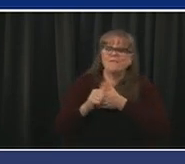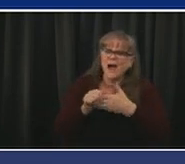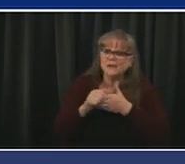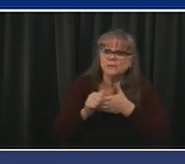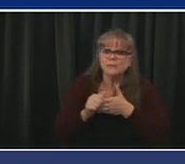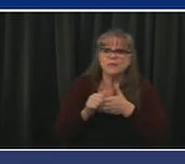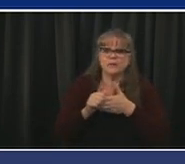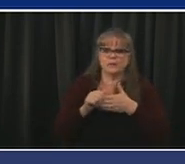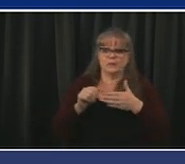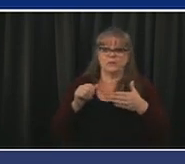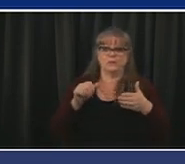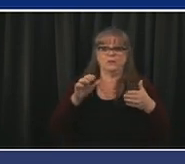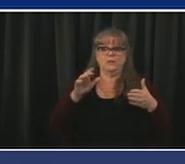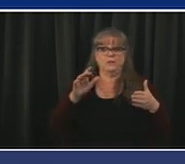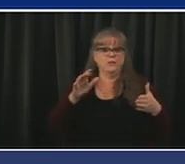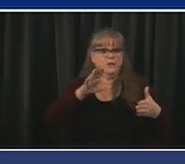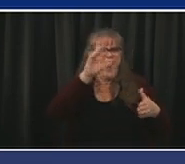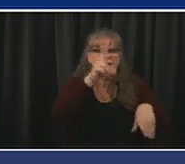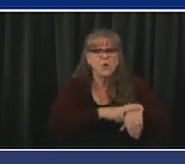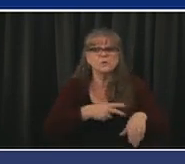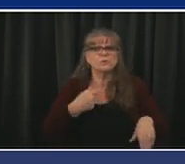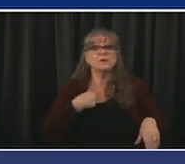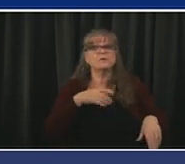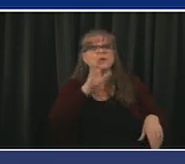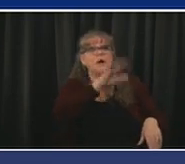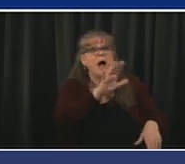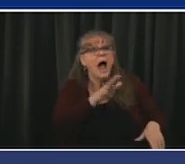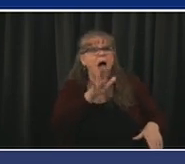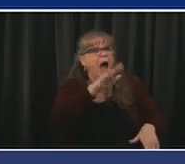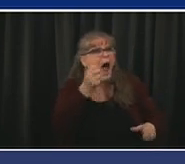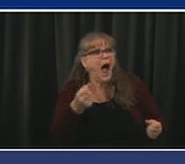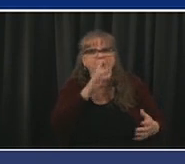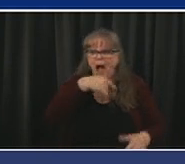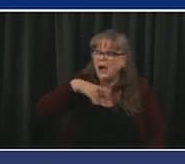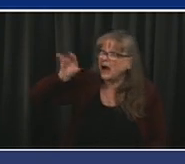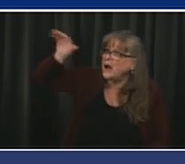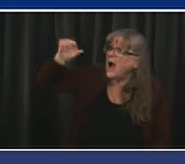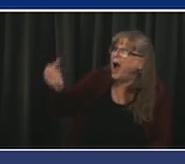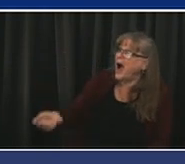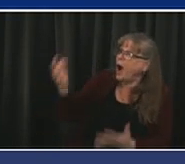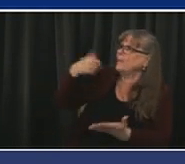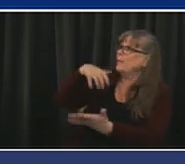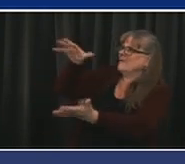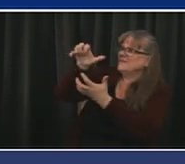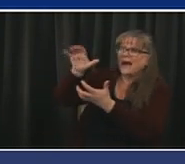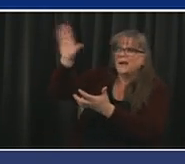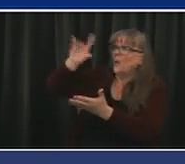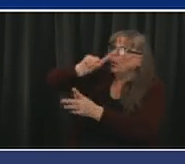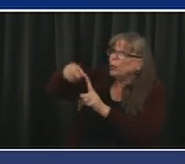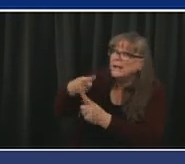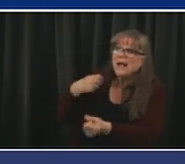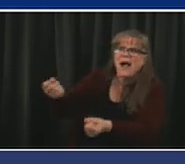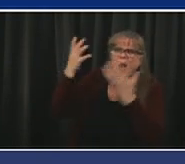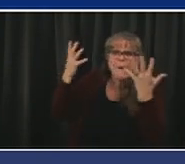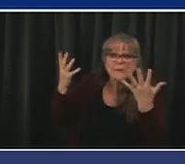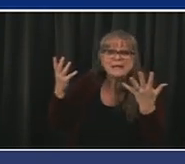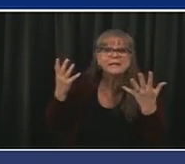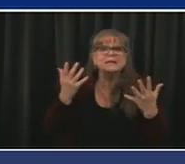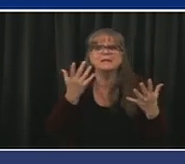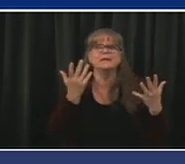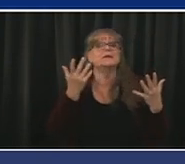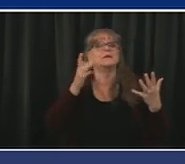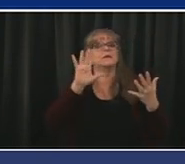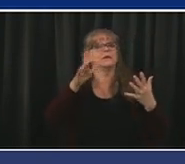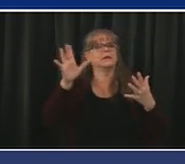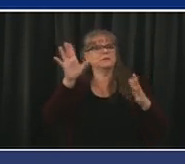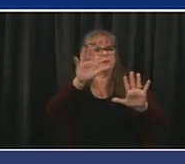the quantity of vaccine for the next few weeks, it's been even more frustrating for them. And they've adapted with every phase. We've all rolled with the